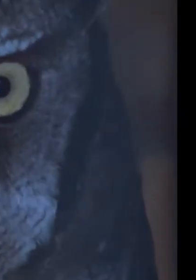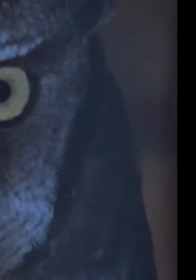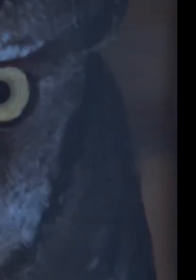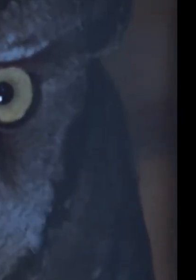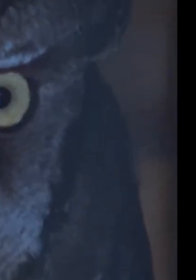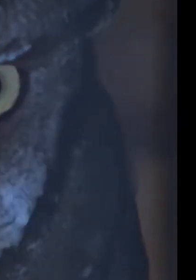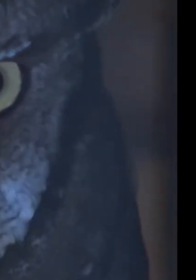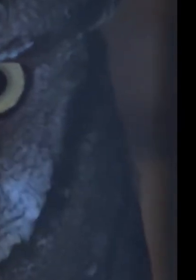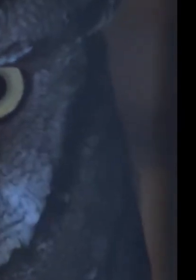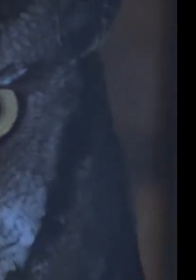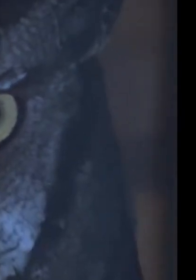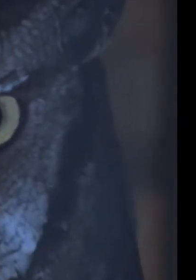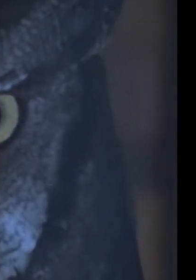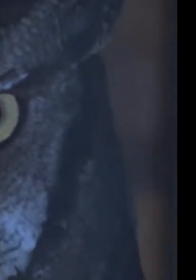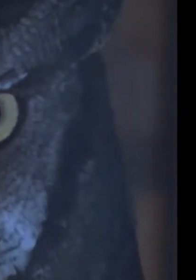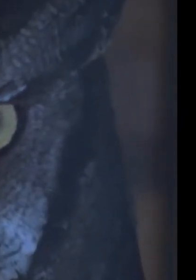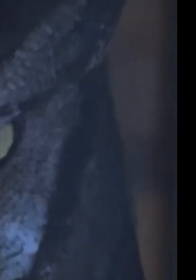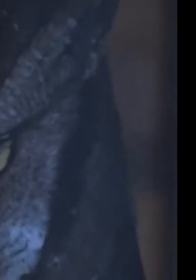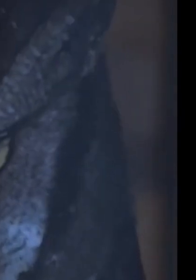foreign